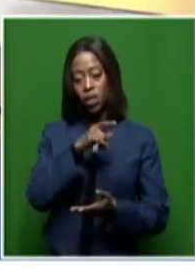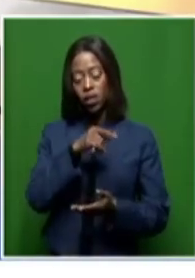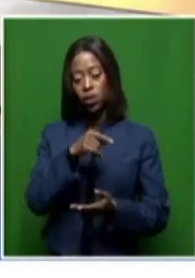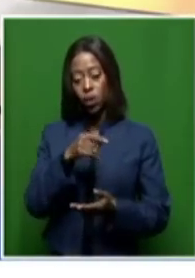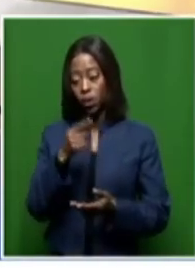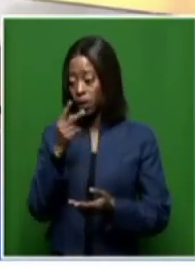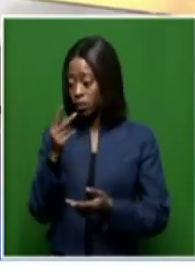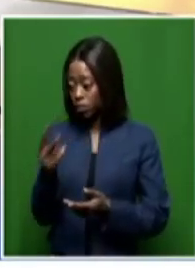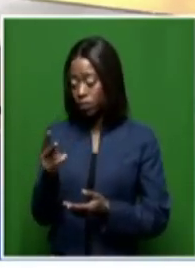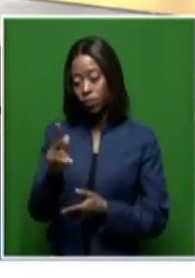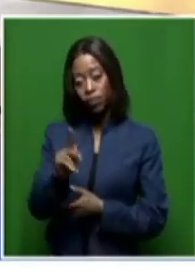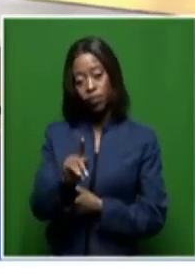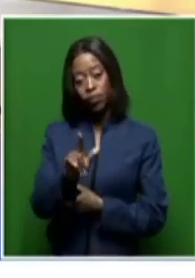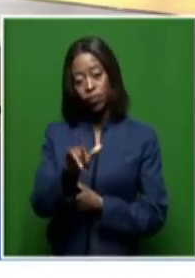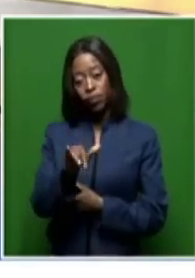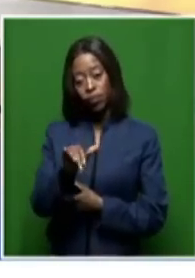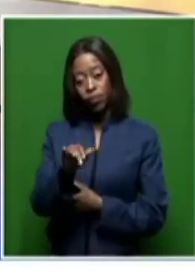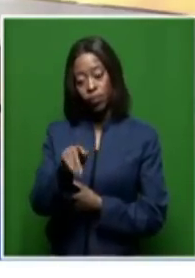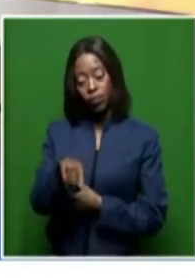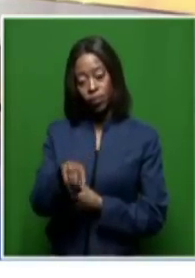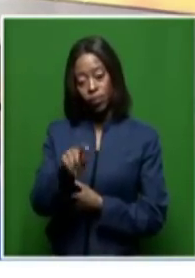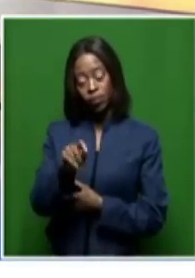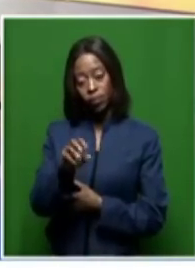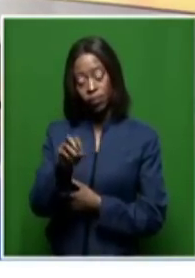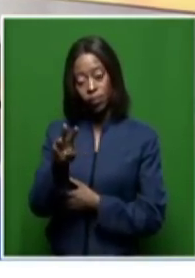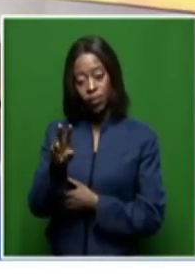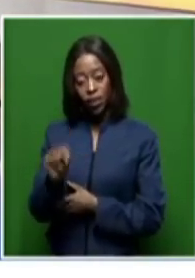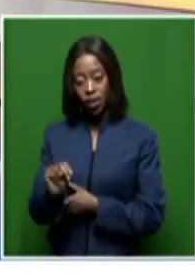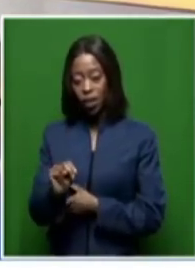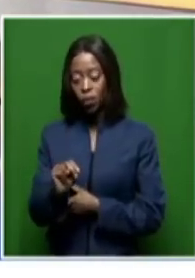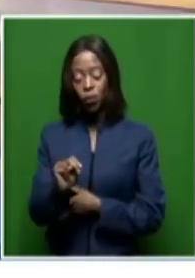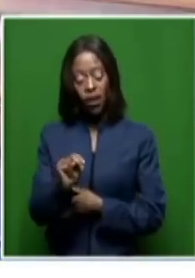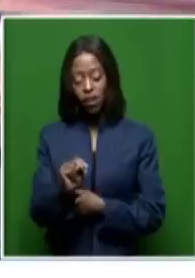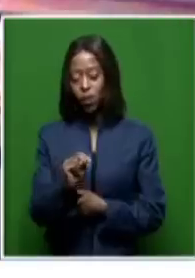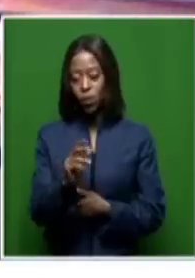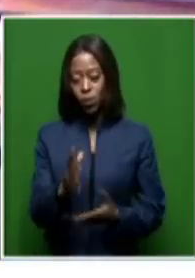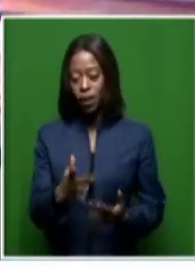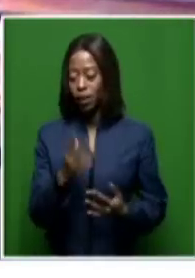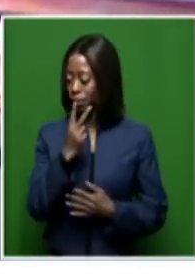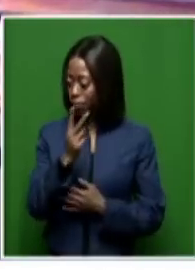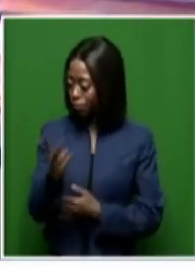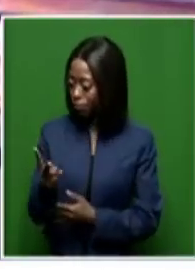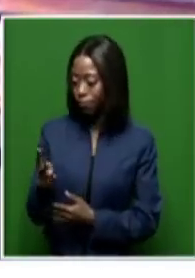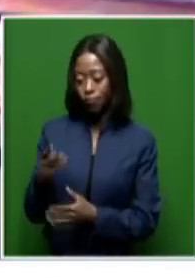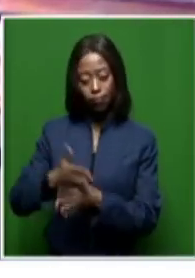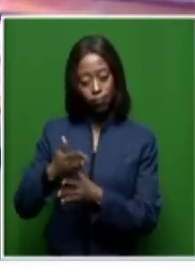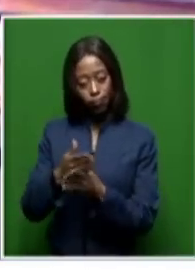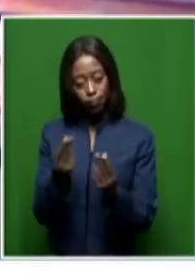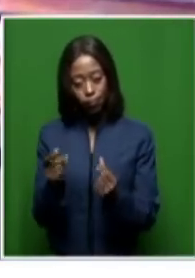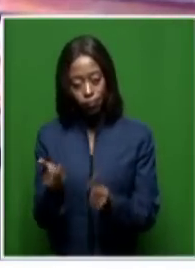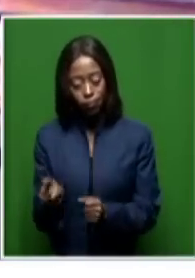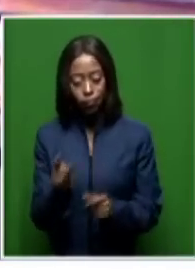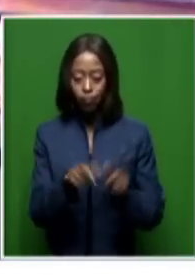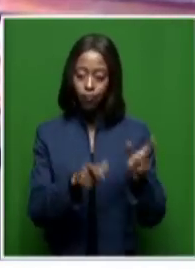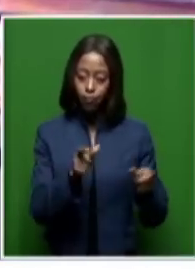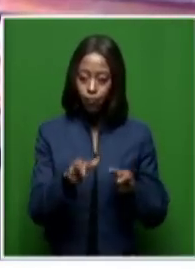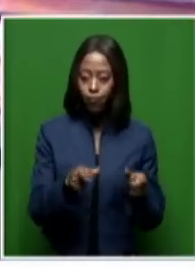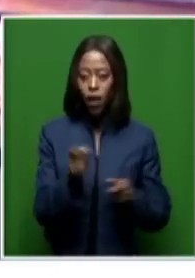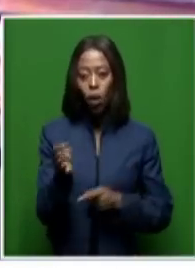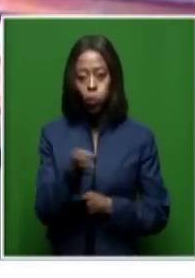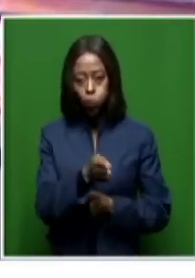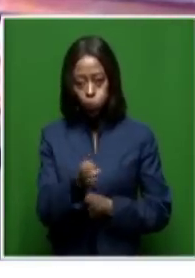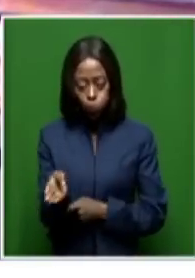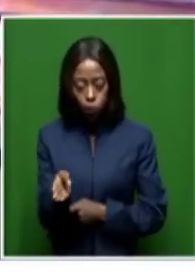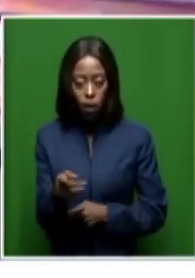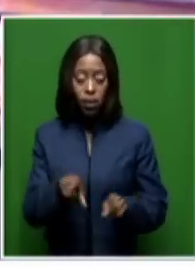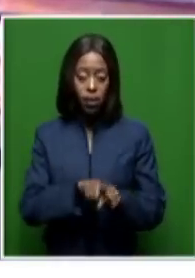that particular work. You look at the central line, the work that we are doing there, the people encroaching in that space,